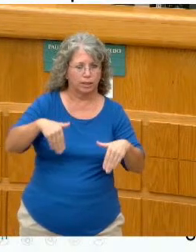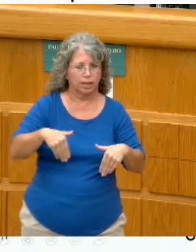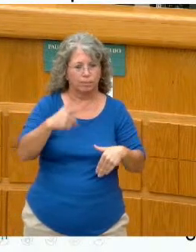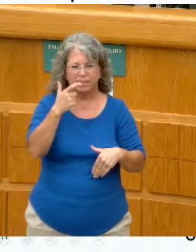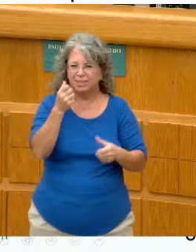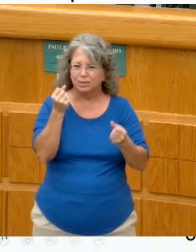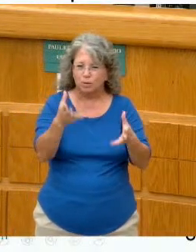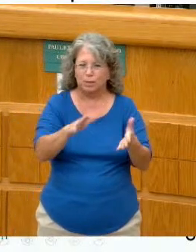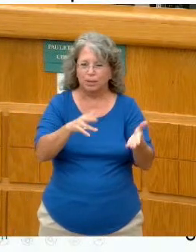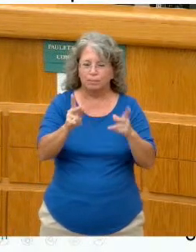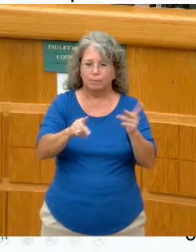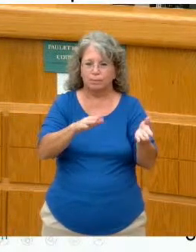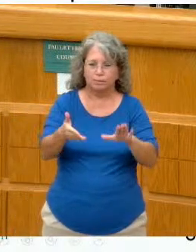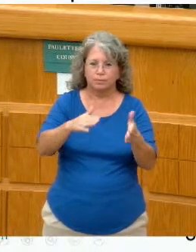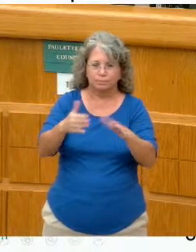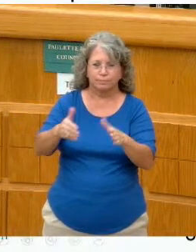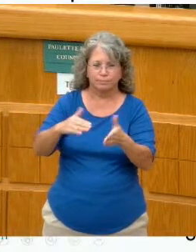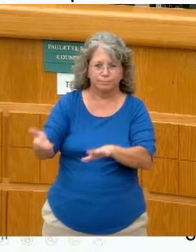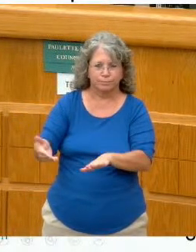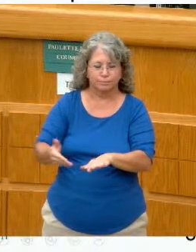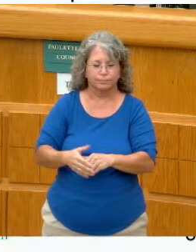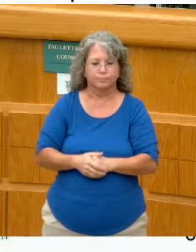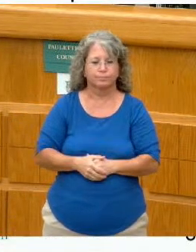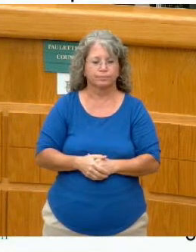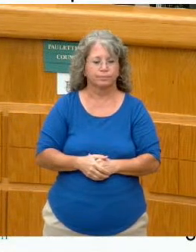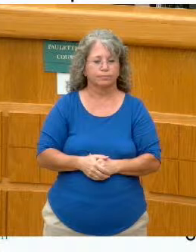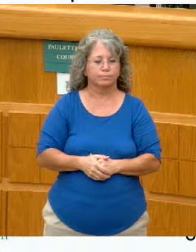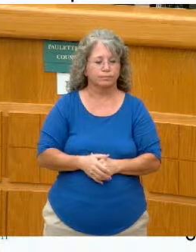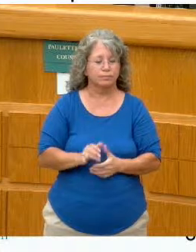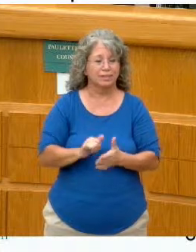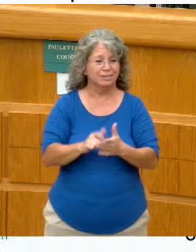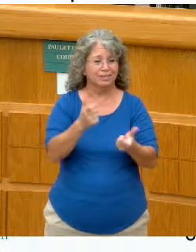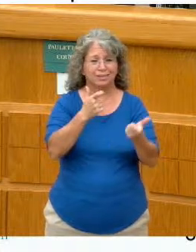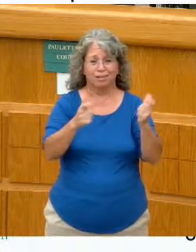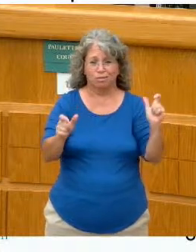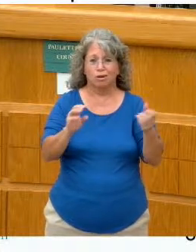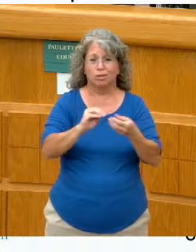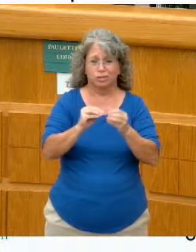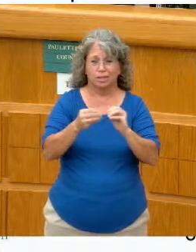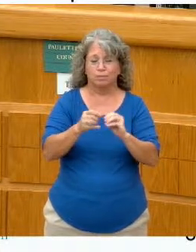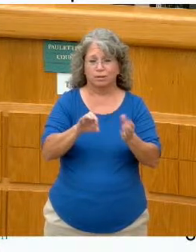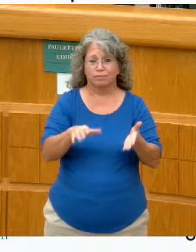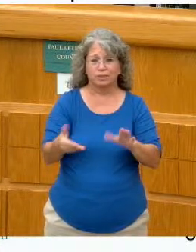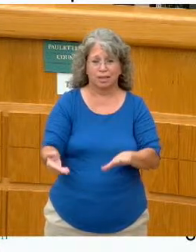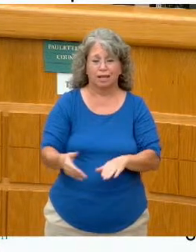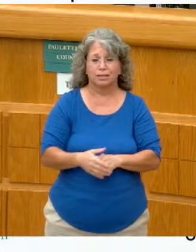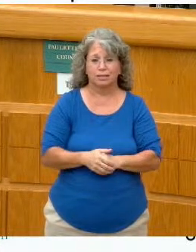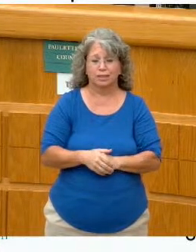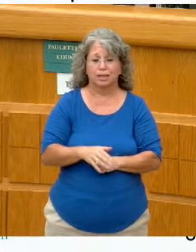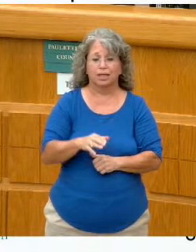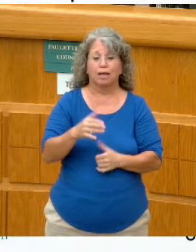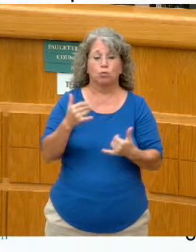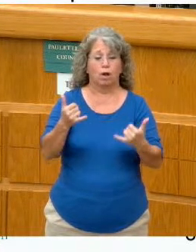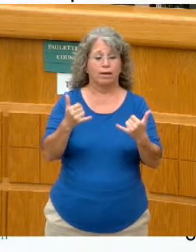large amount of fatalities, and in the country, COVID-19 is now the #3 cause of death behind heart disease